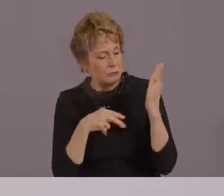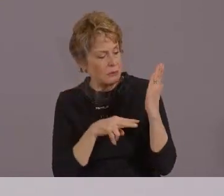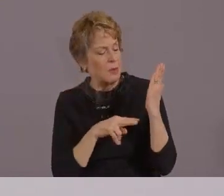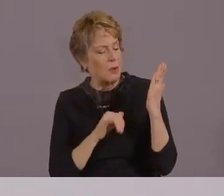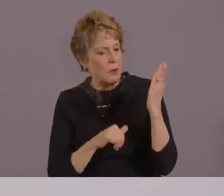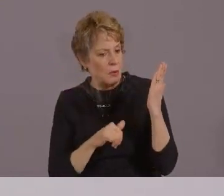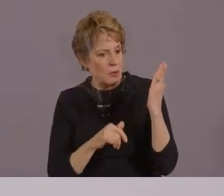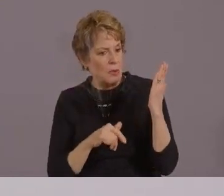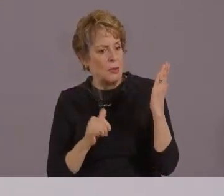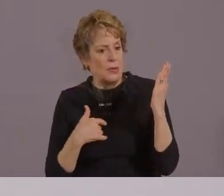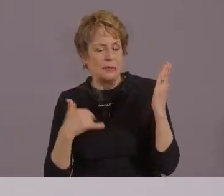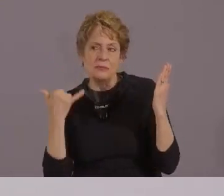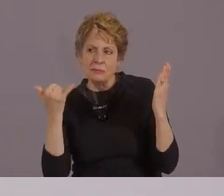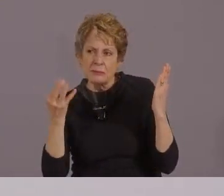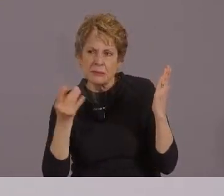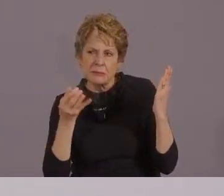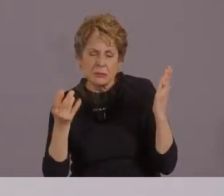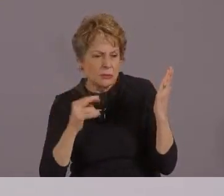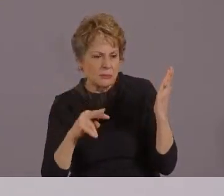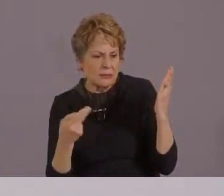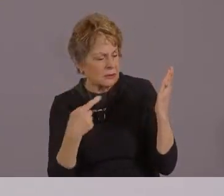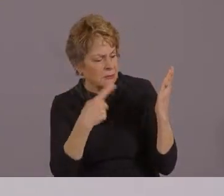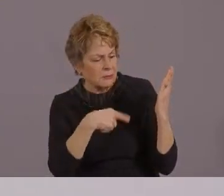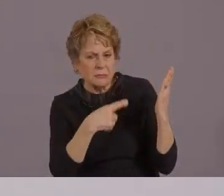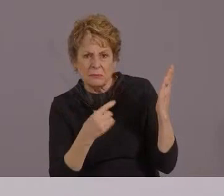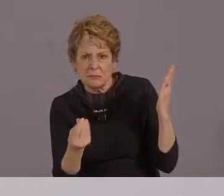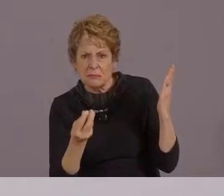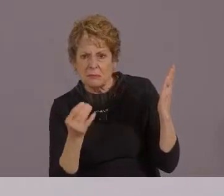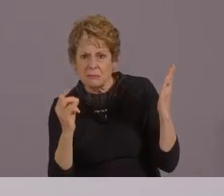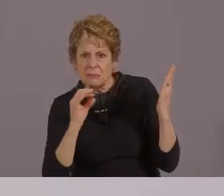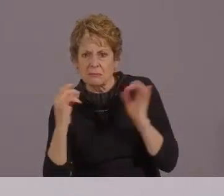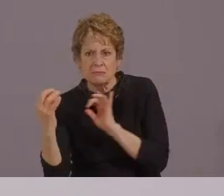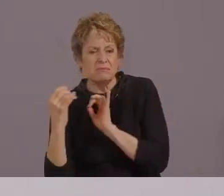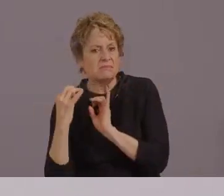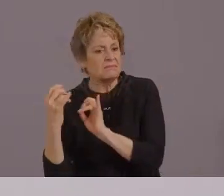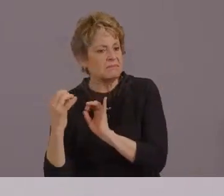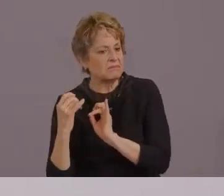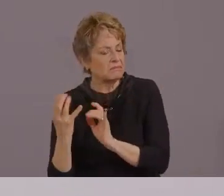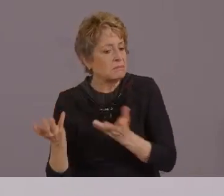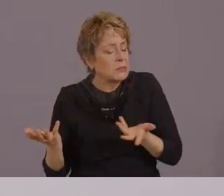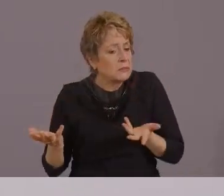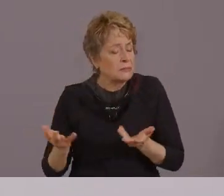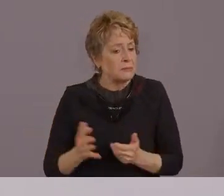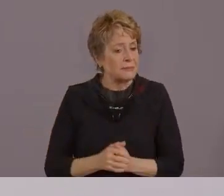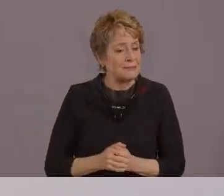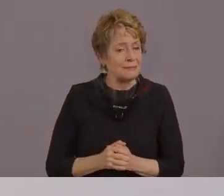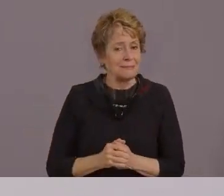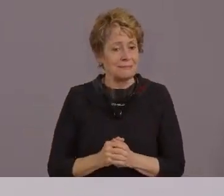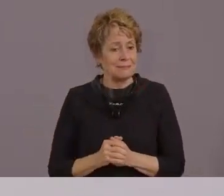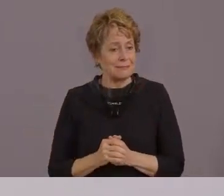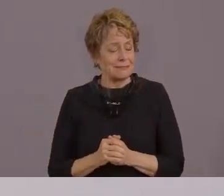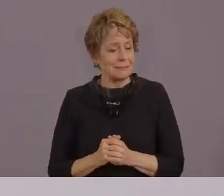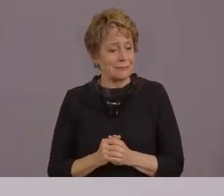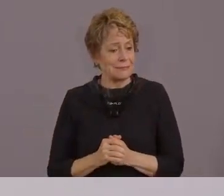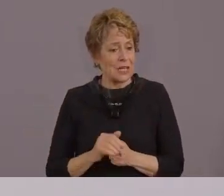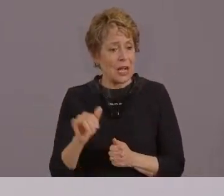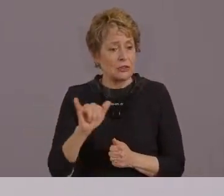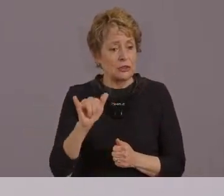then the discussion, or the information that we received from Pima County, was also